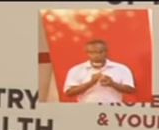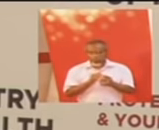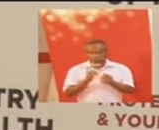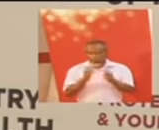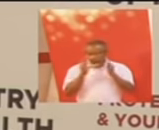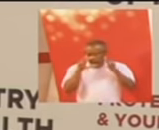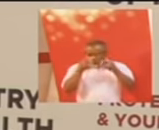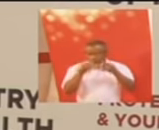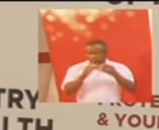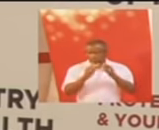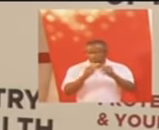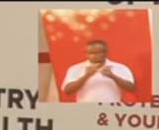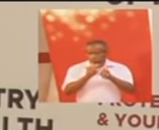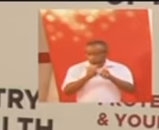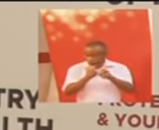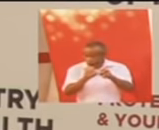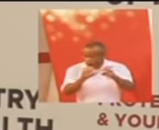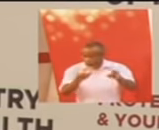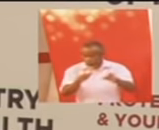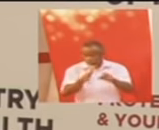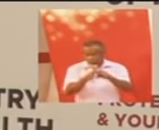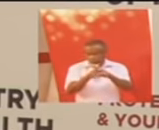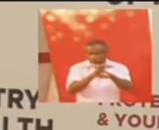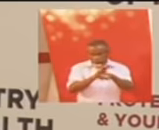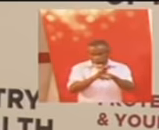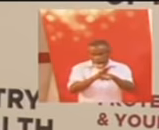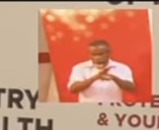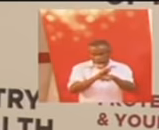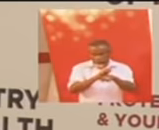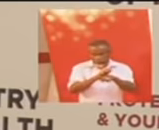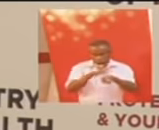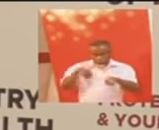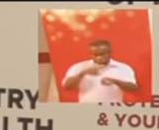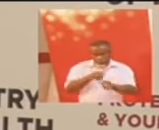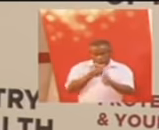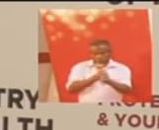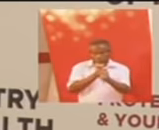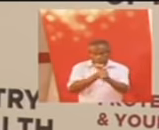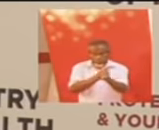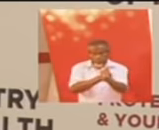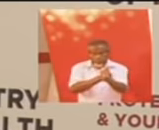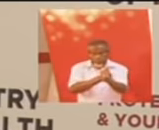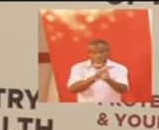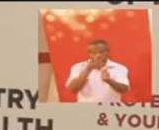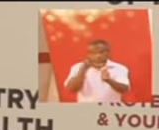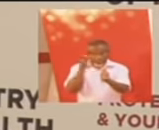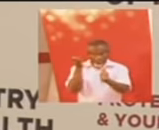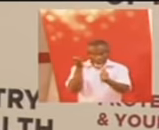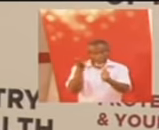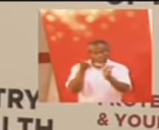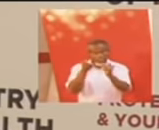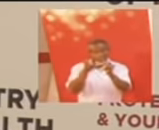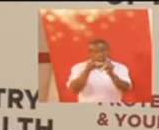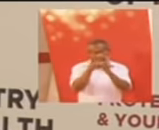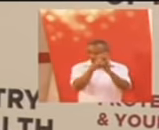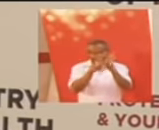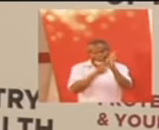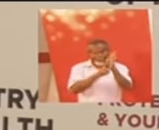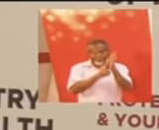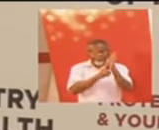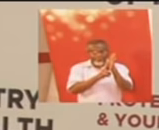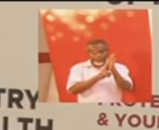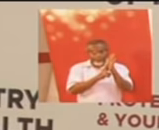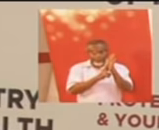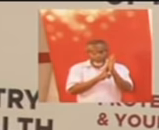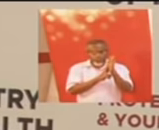So our recommendations are in line with World Health Organization guidelines based on international evidence, and really speak to all